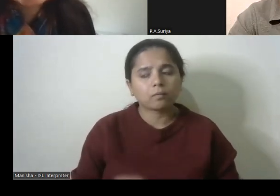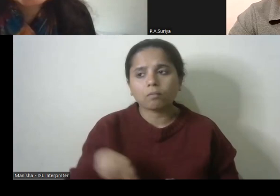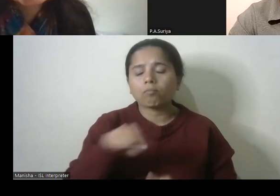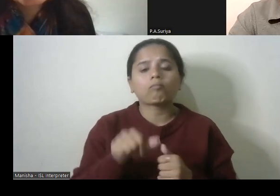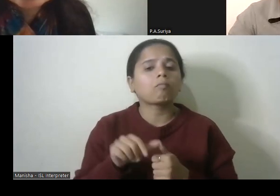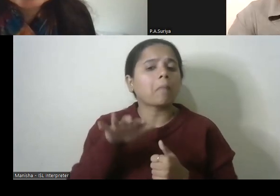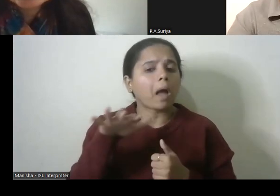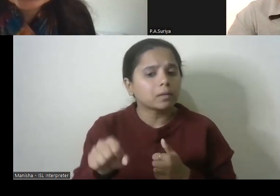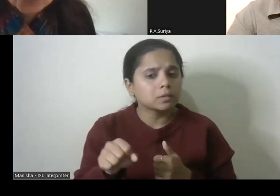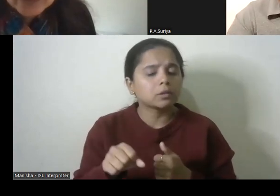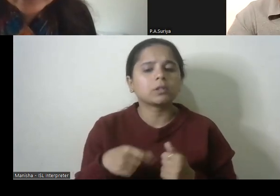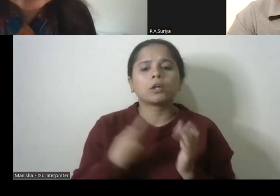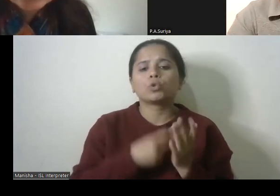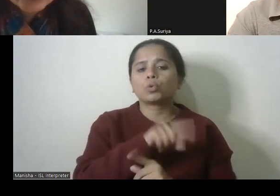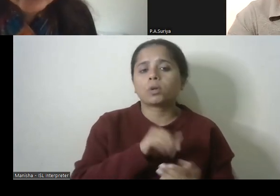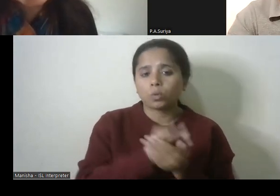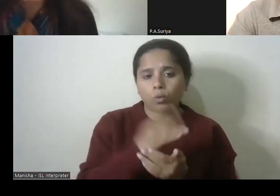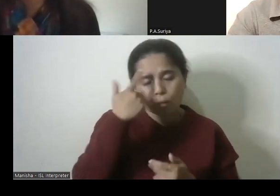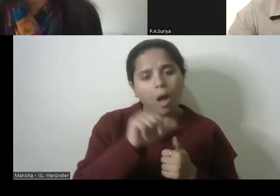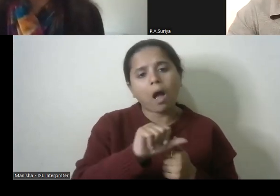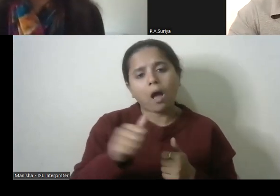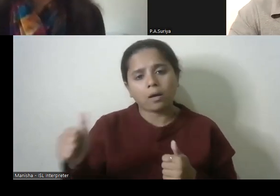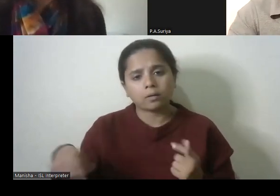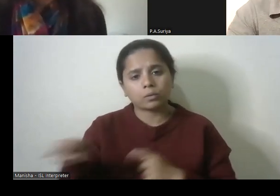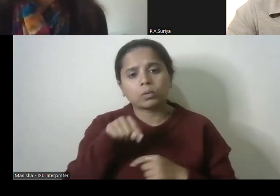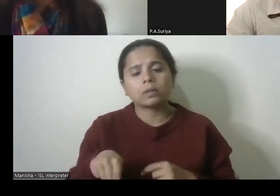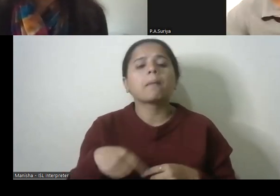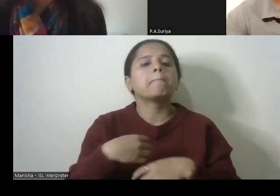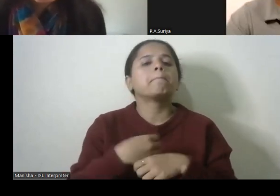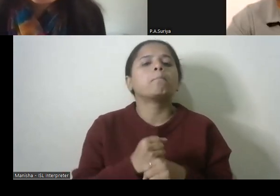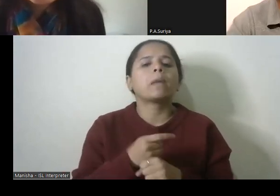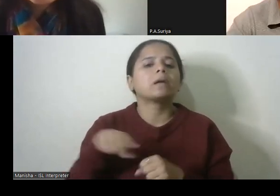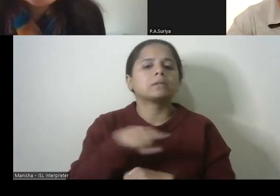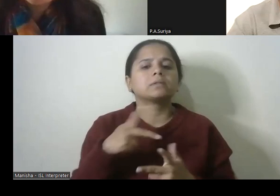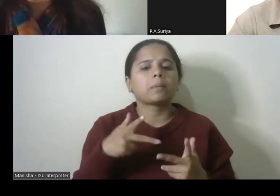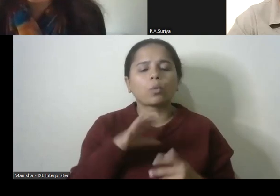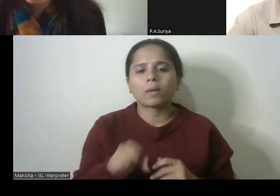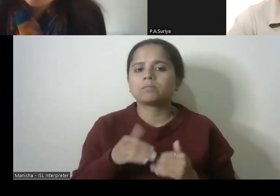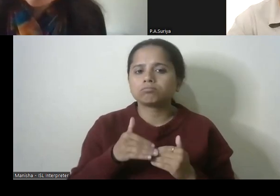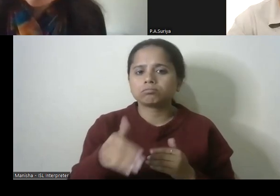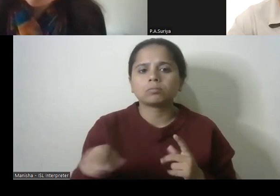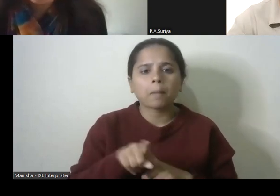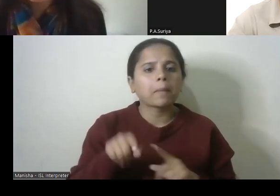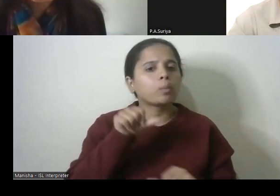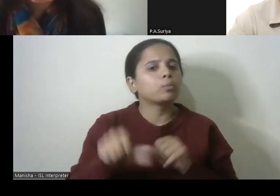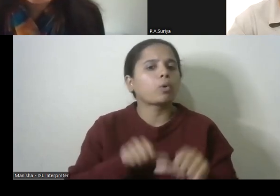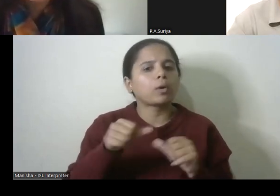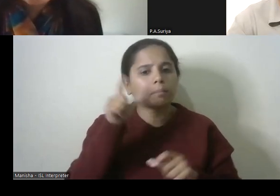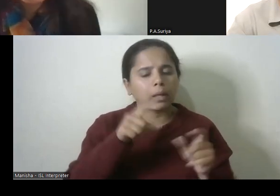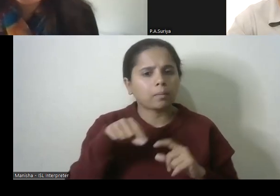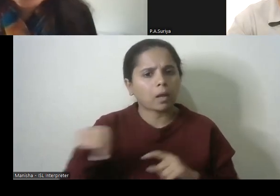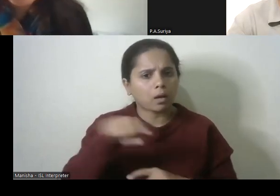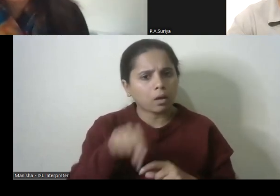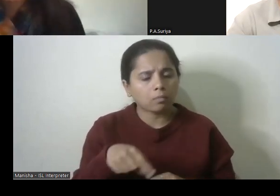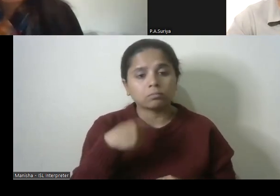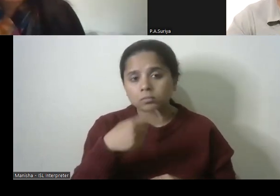access to reservations over others. So, and then it creates this continuous process whereby, you know, people keep wanting